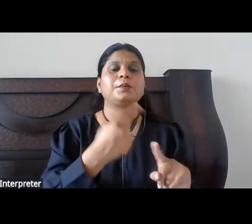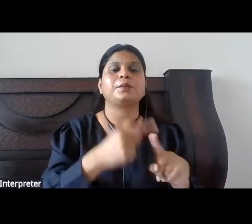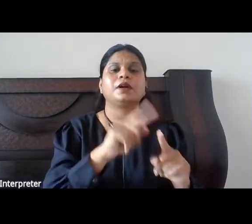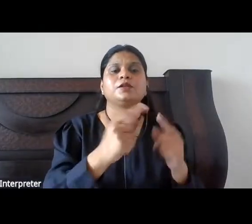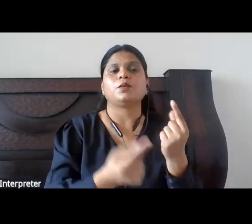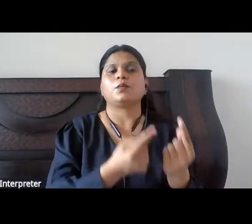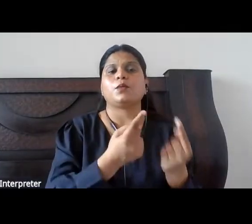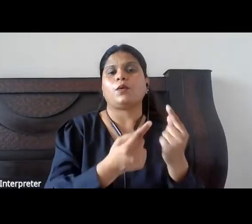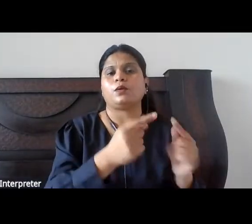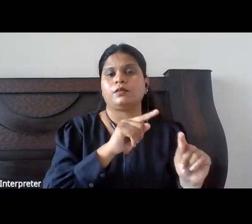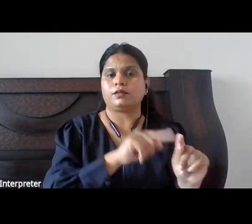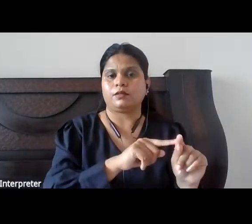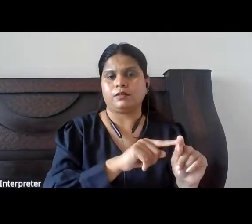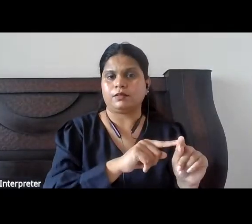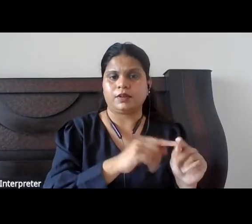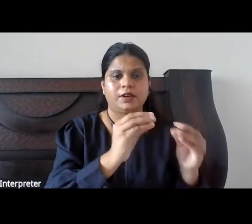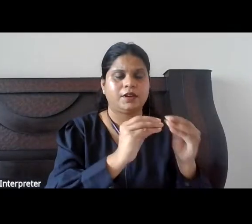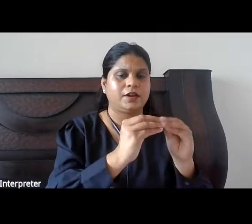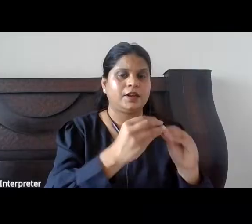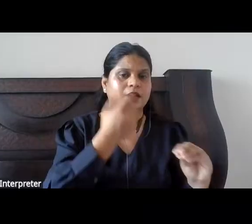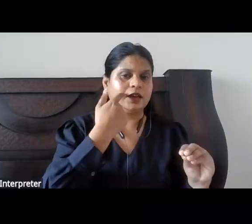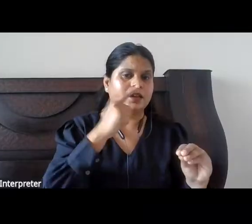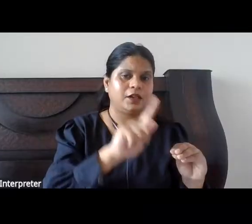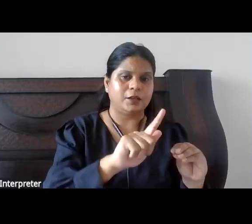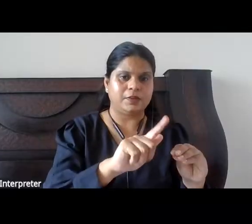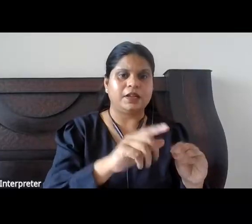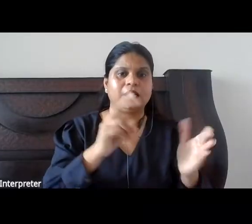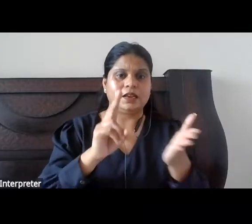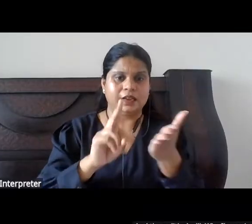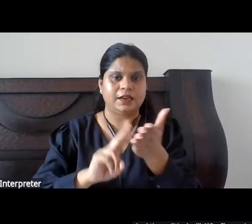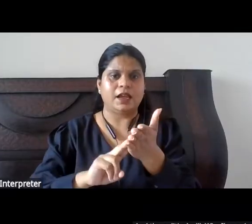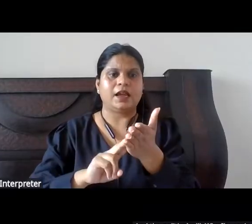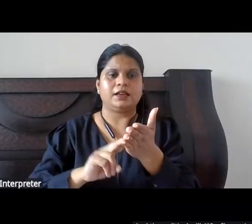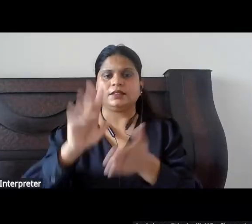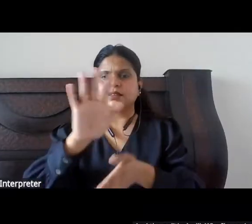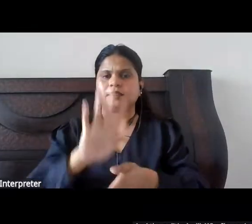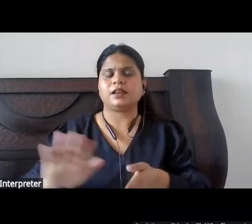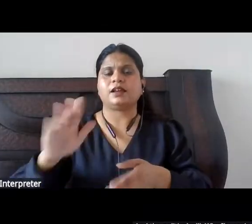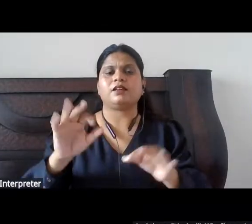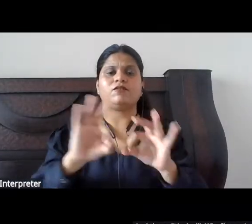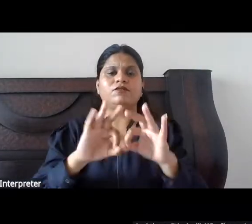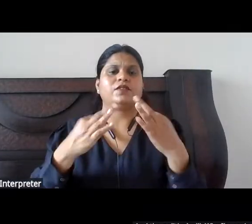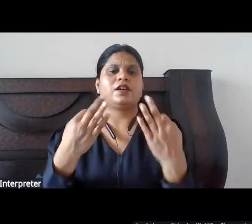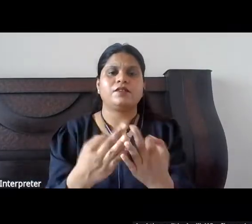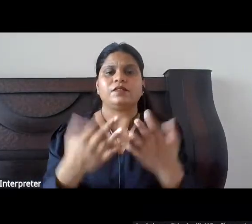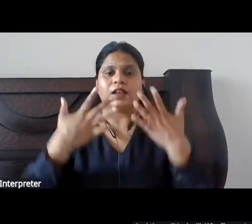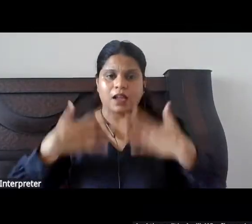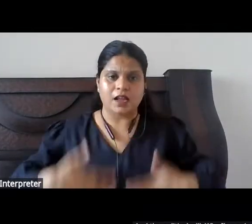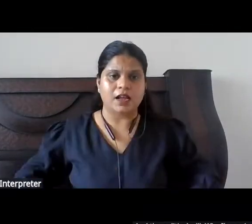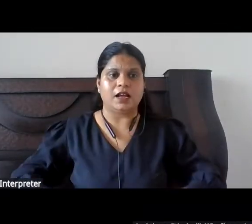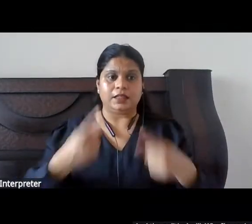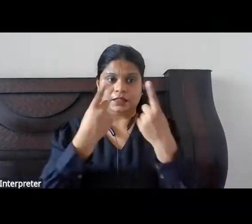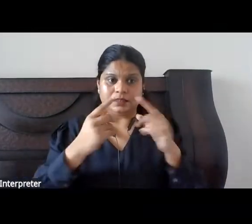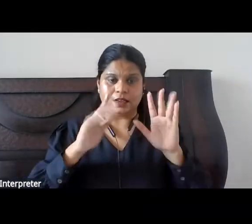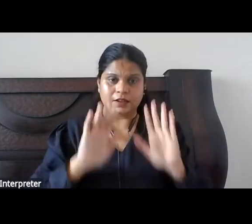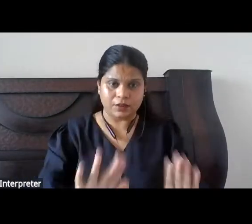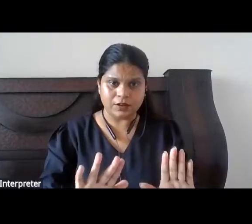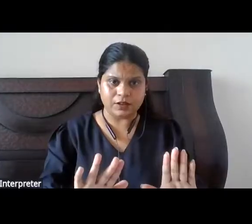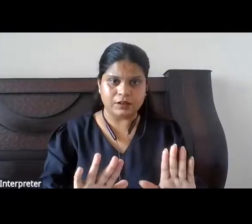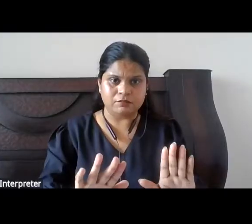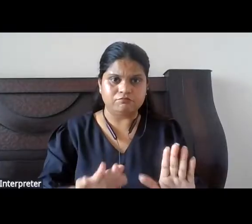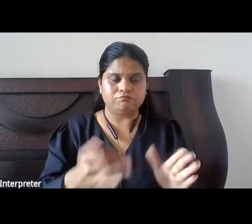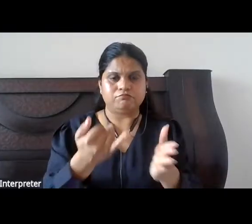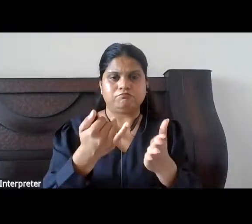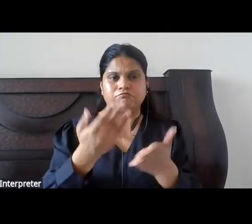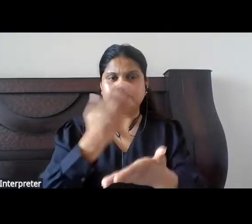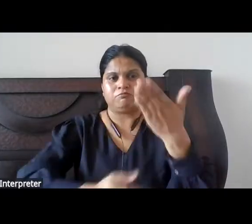saying political will is because the National Family Health Survey, 6th round, refused to have the disability